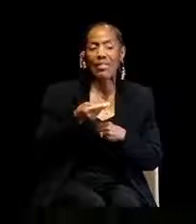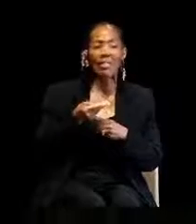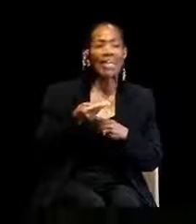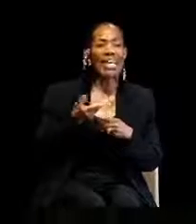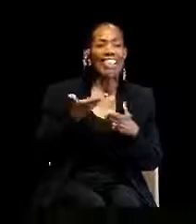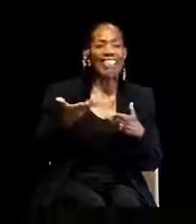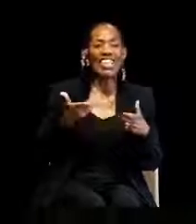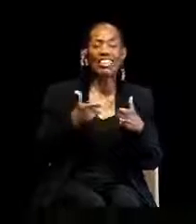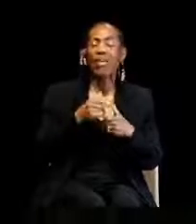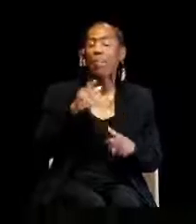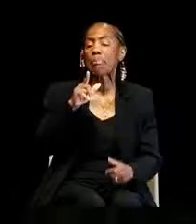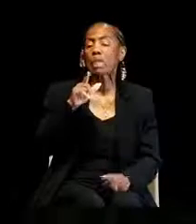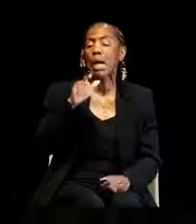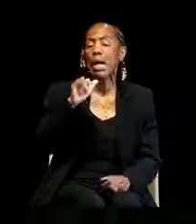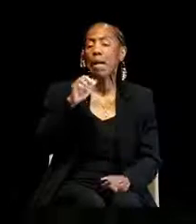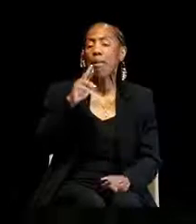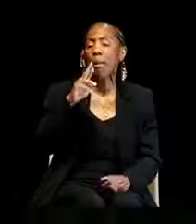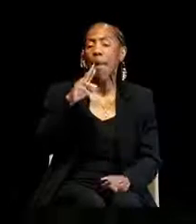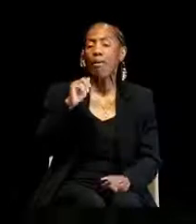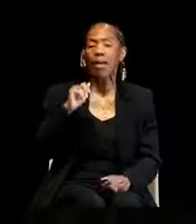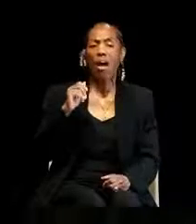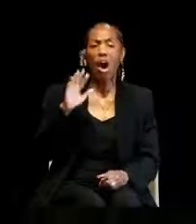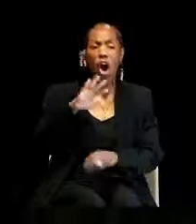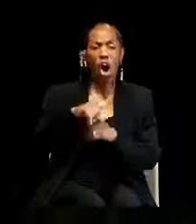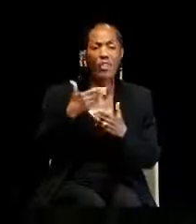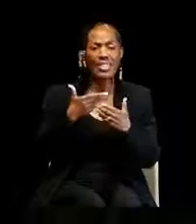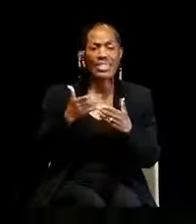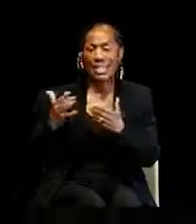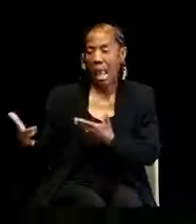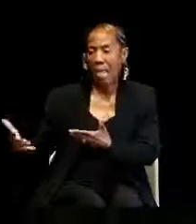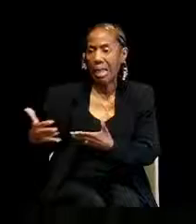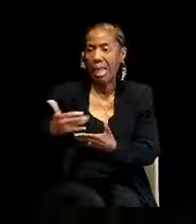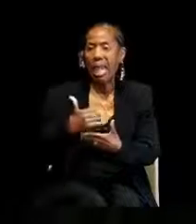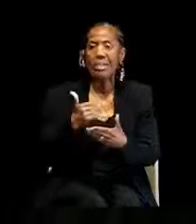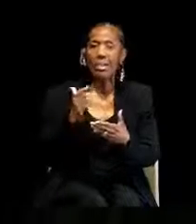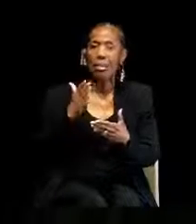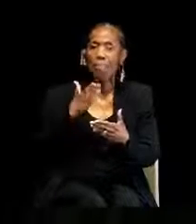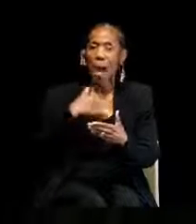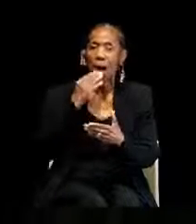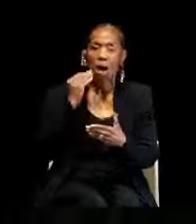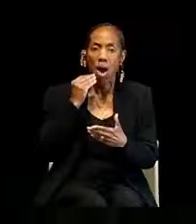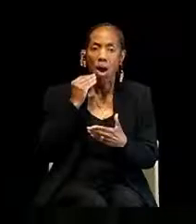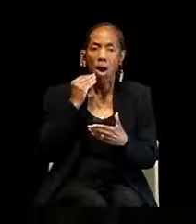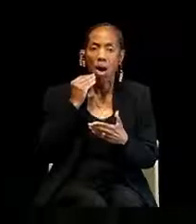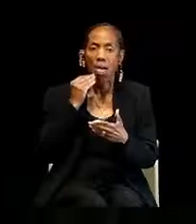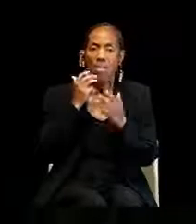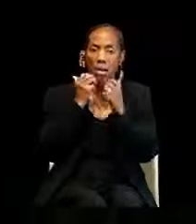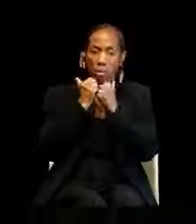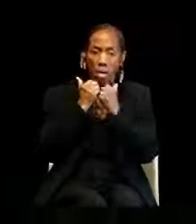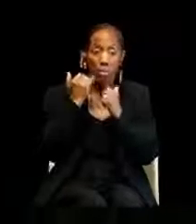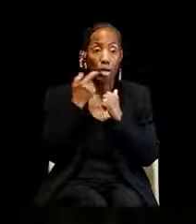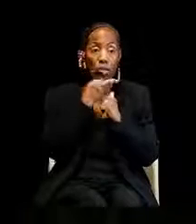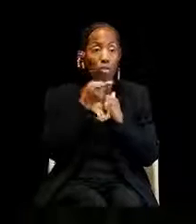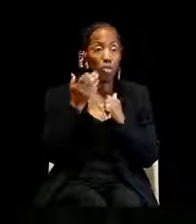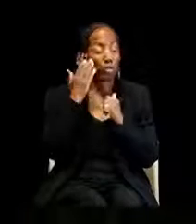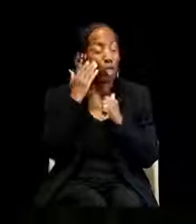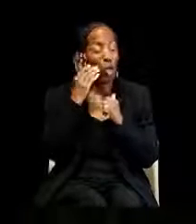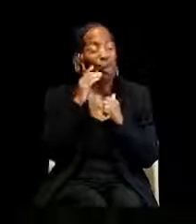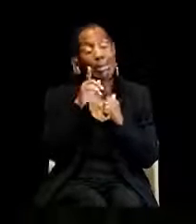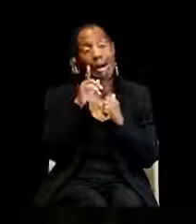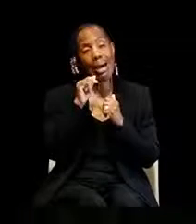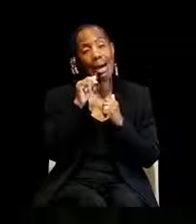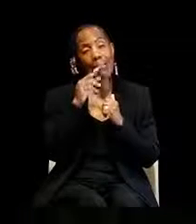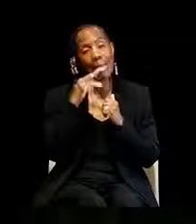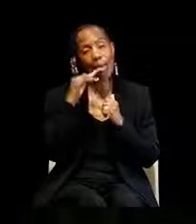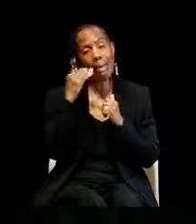supplier of collecting all of these things of home that's really important. For those who know with the Liberian Civil War, so